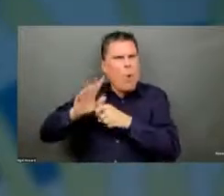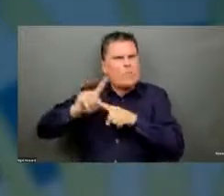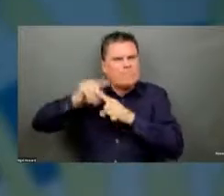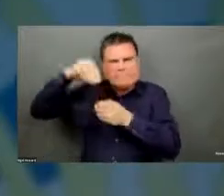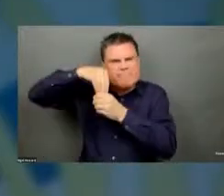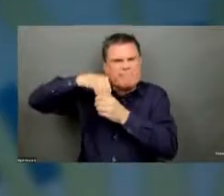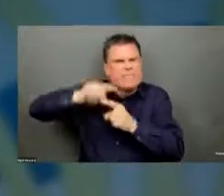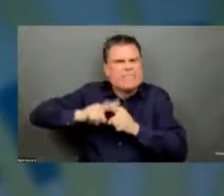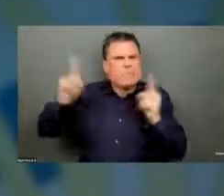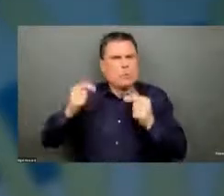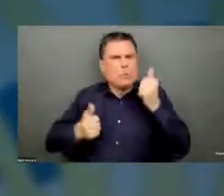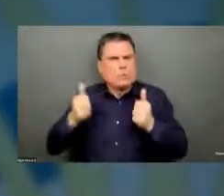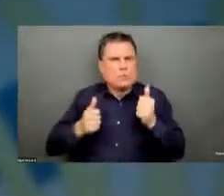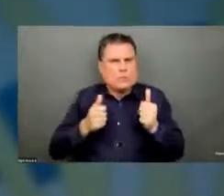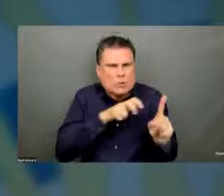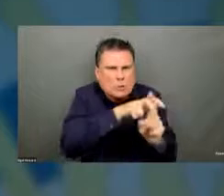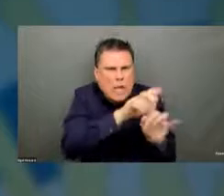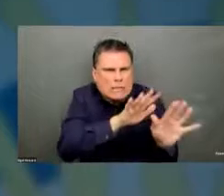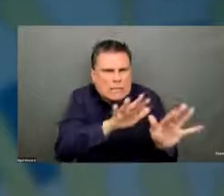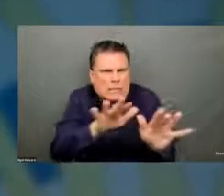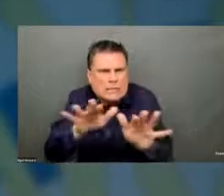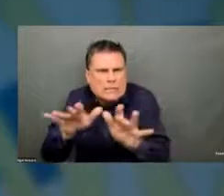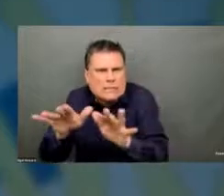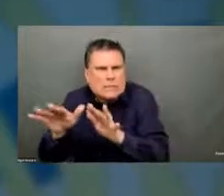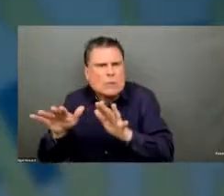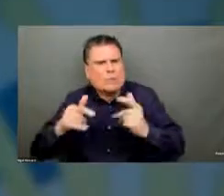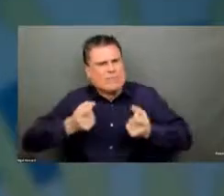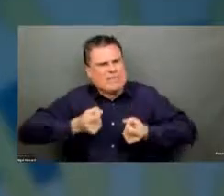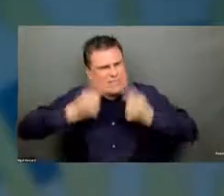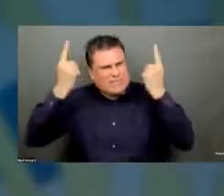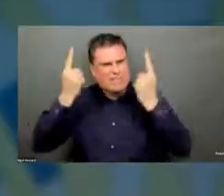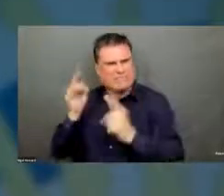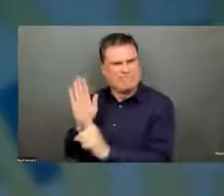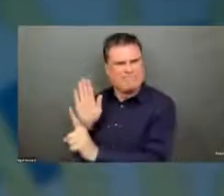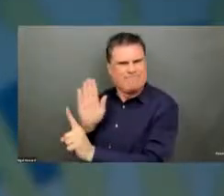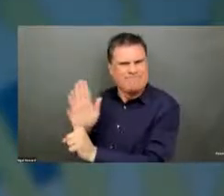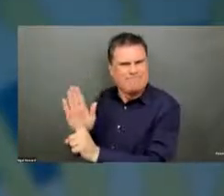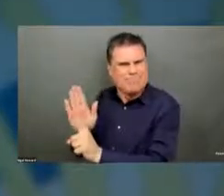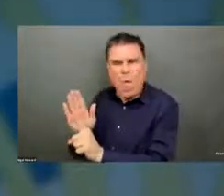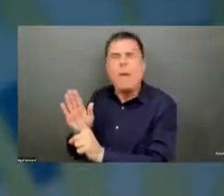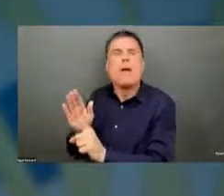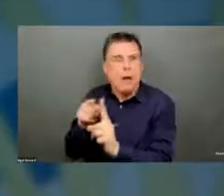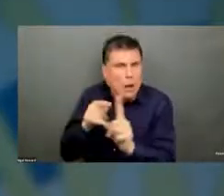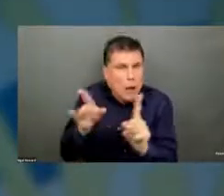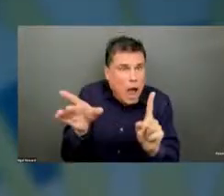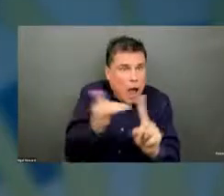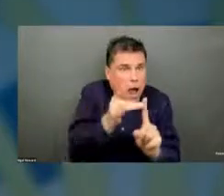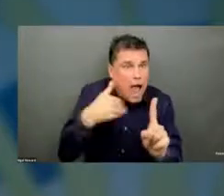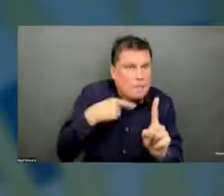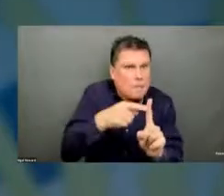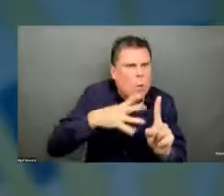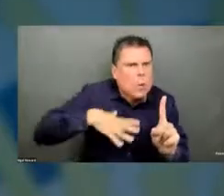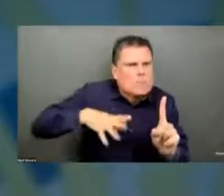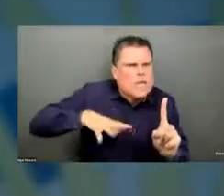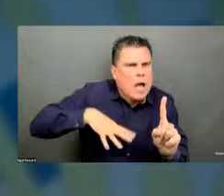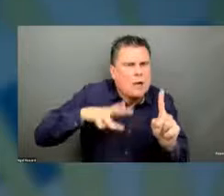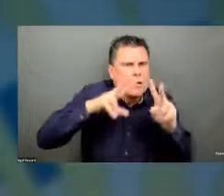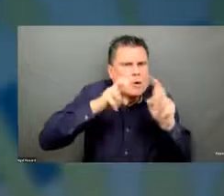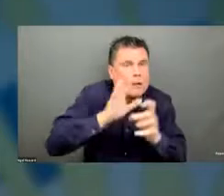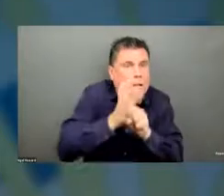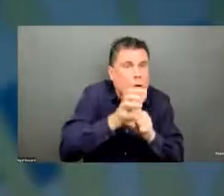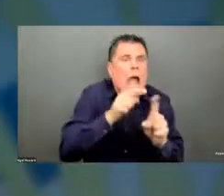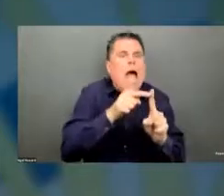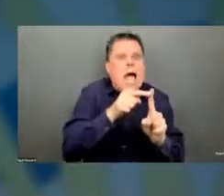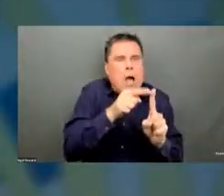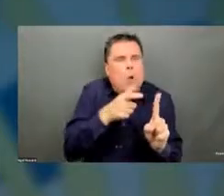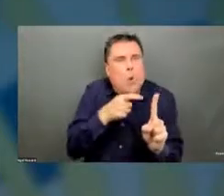and contact management of people who have these variants, because we have seen what has happened in other parts of the world